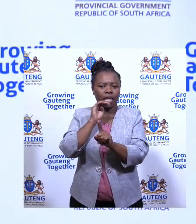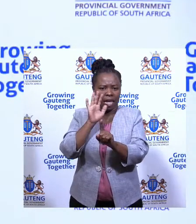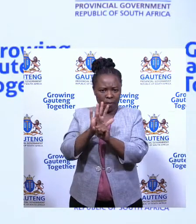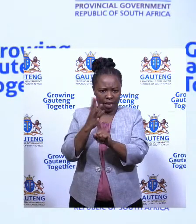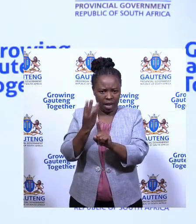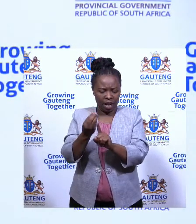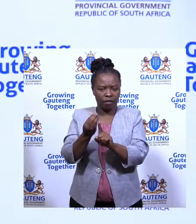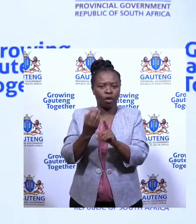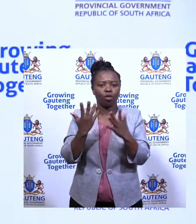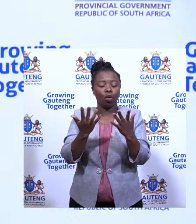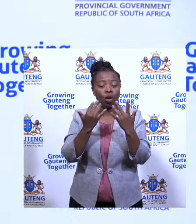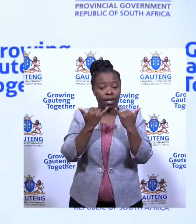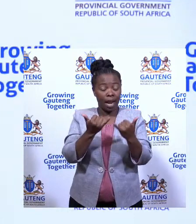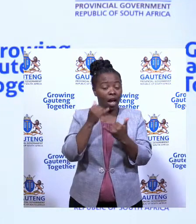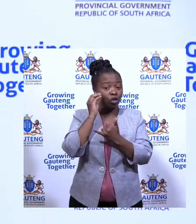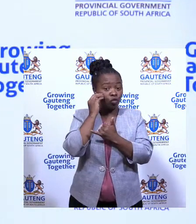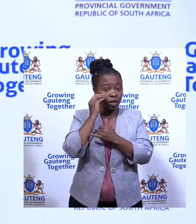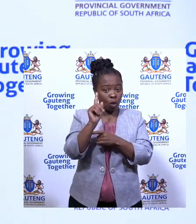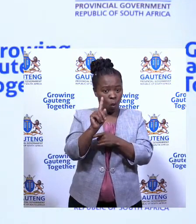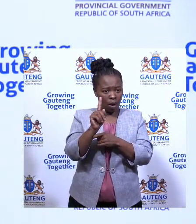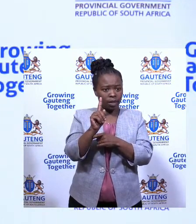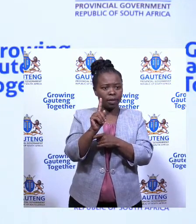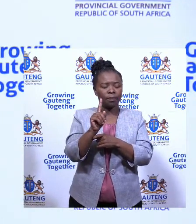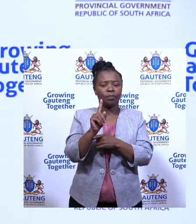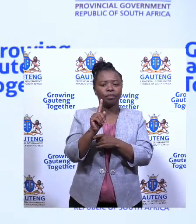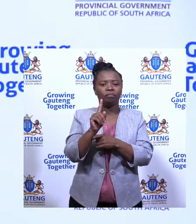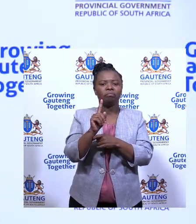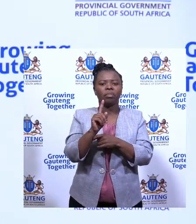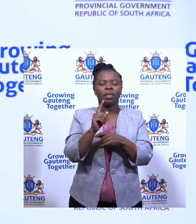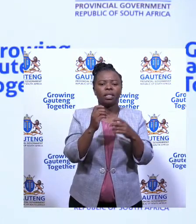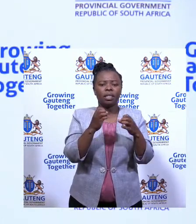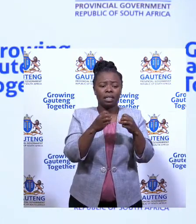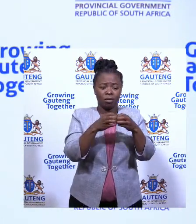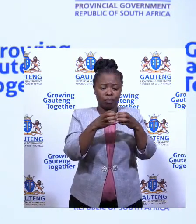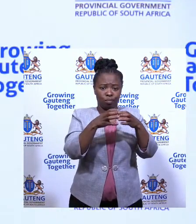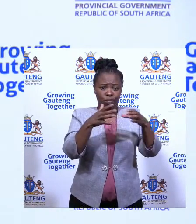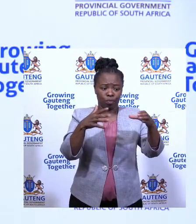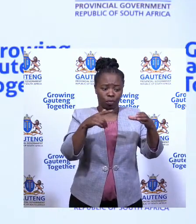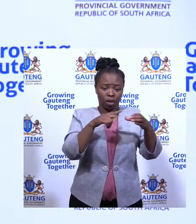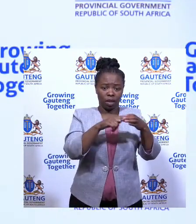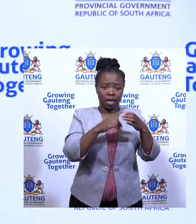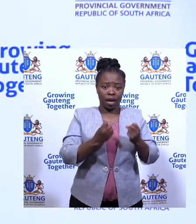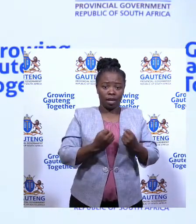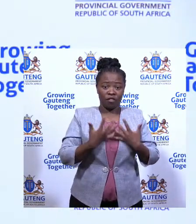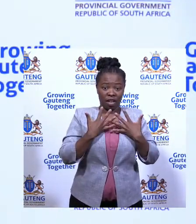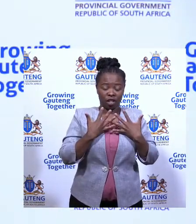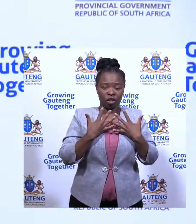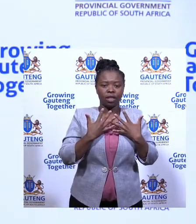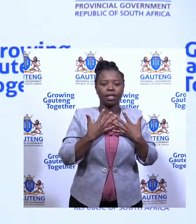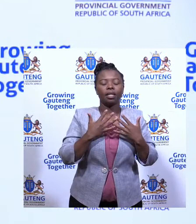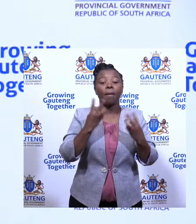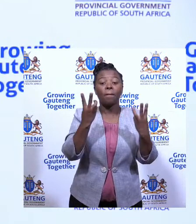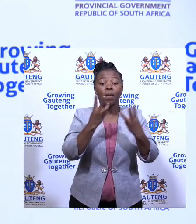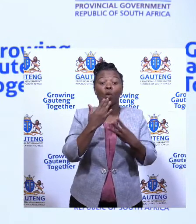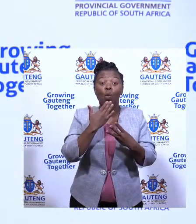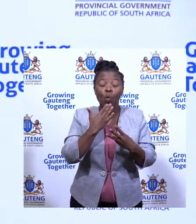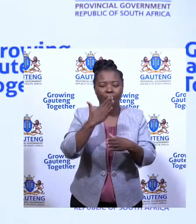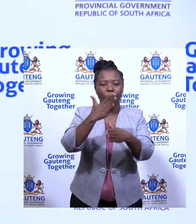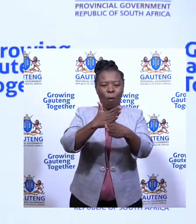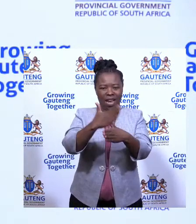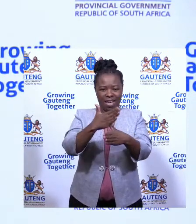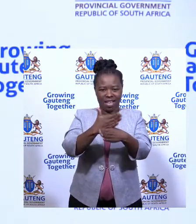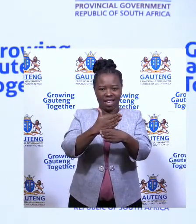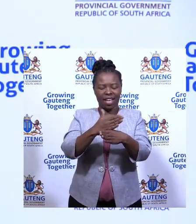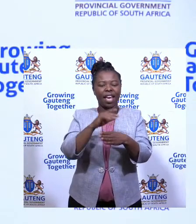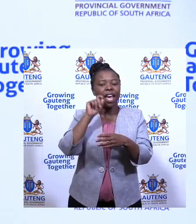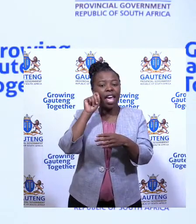trend, Anya, which is quite interesting, is that the bulk of the infections that we're seeing are of people of working age, so between the ages of 20 to 25 to